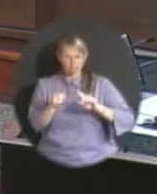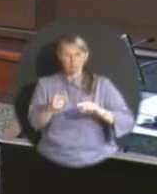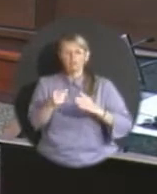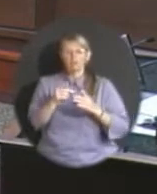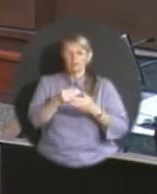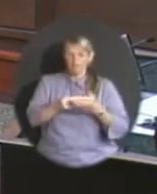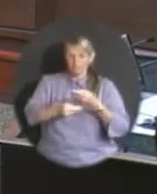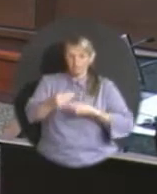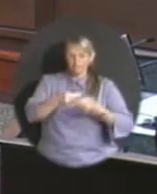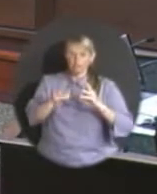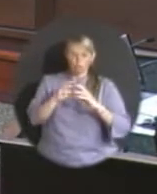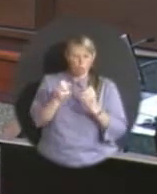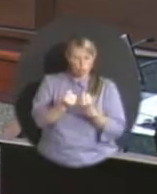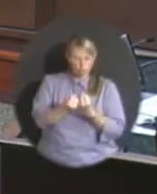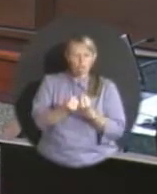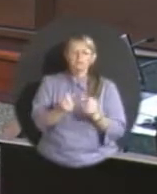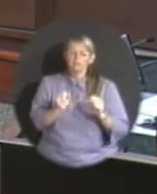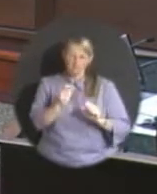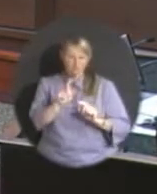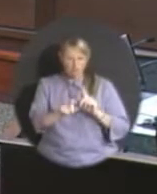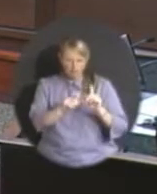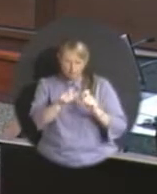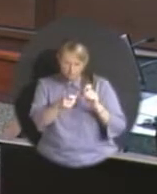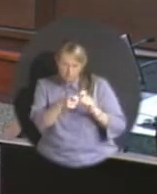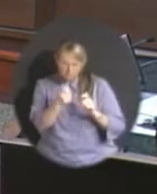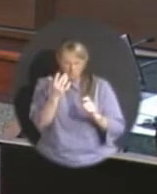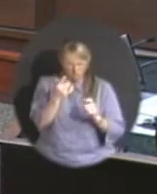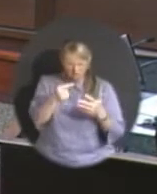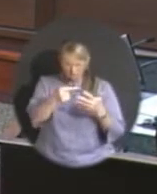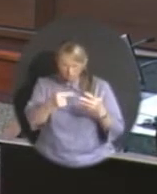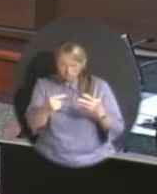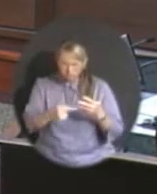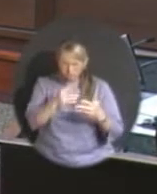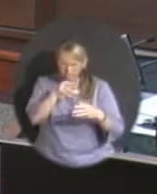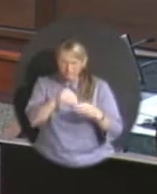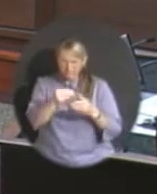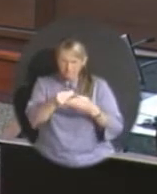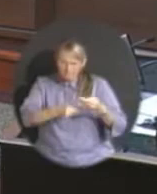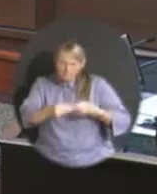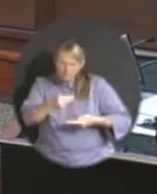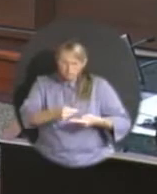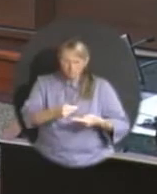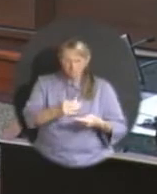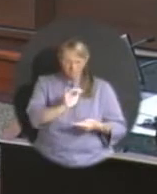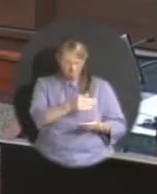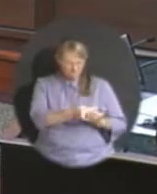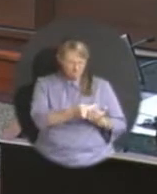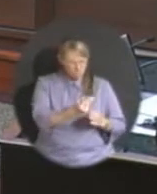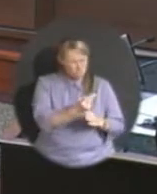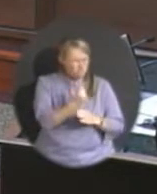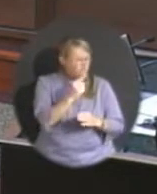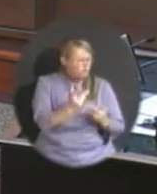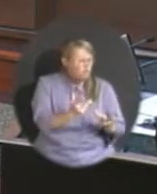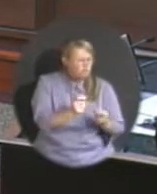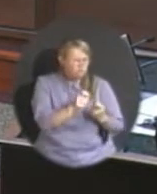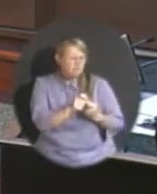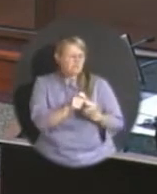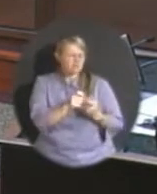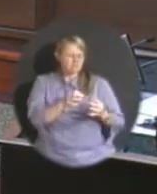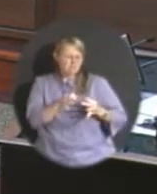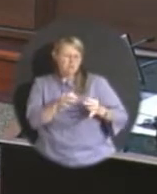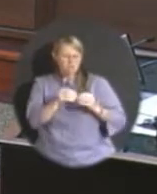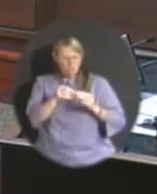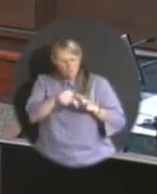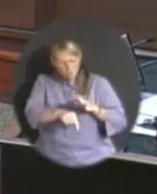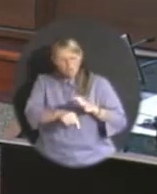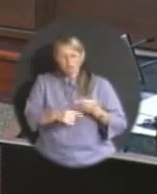to ask questions about specific items in the budget, why this, why that. Correct. You know, what do you use that for? Why